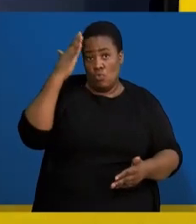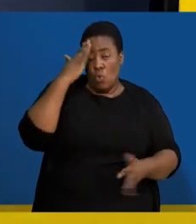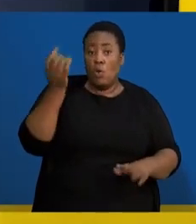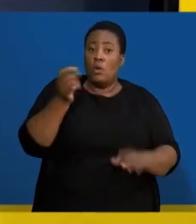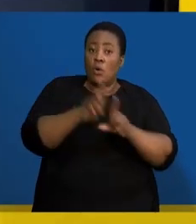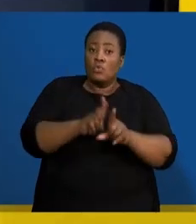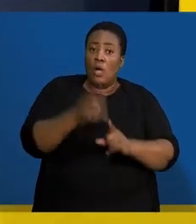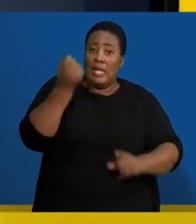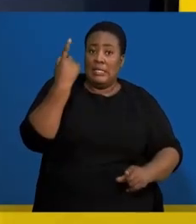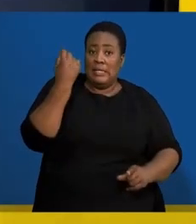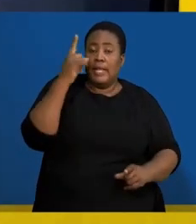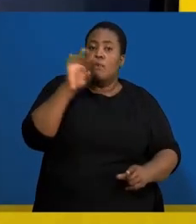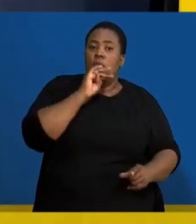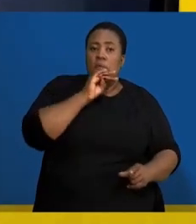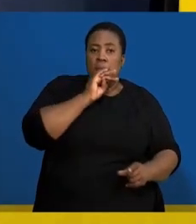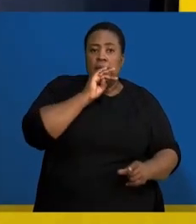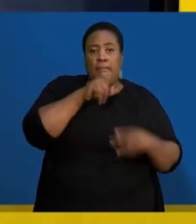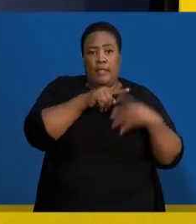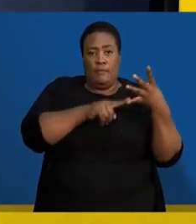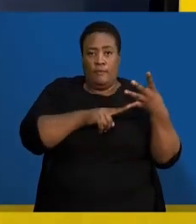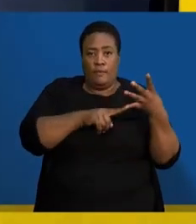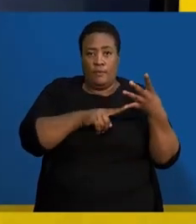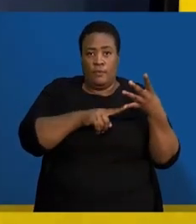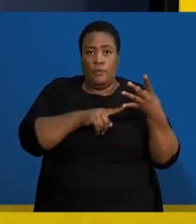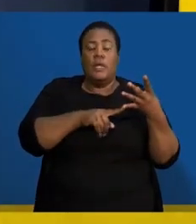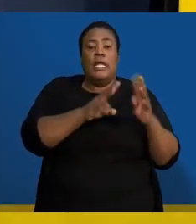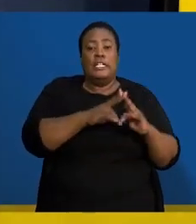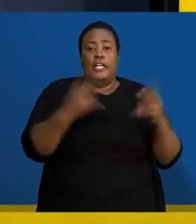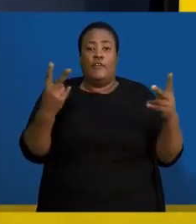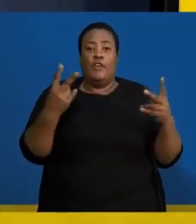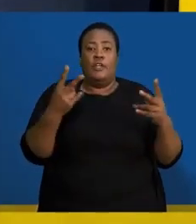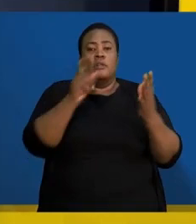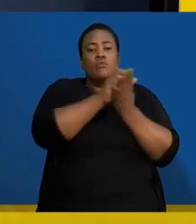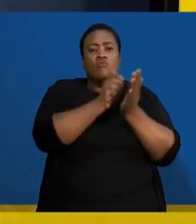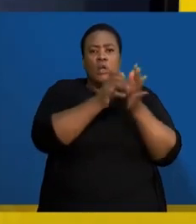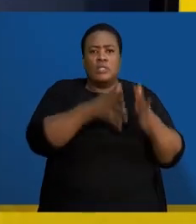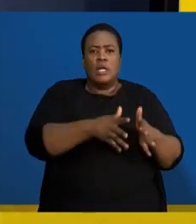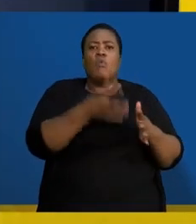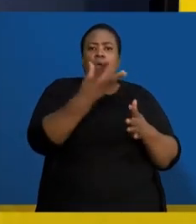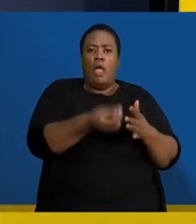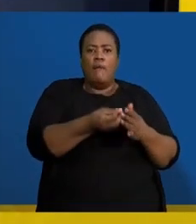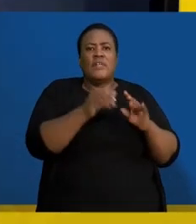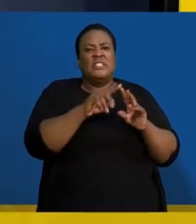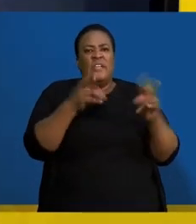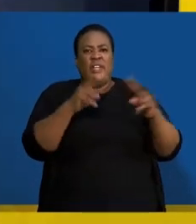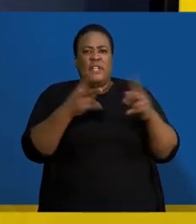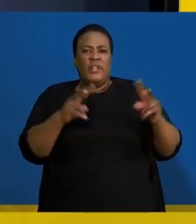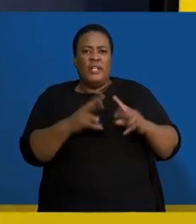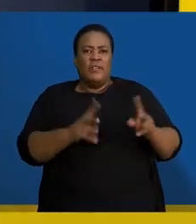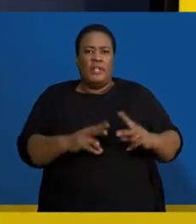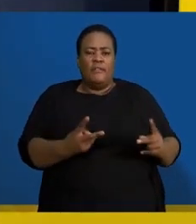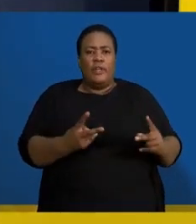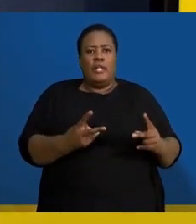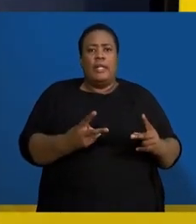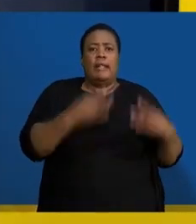understand what is meant by all those things. And different sources obviously will have different limitations and different